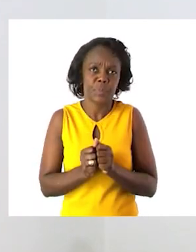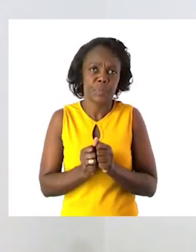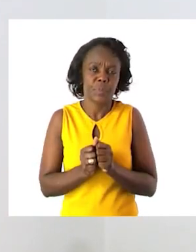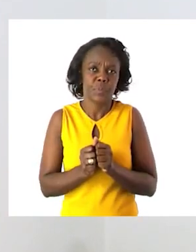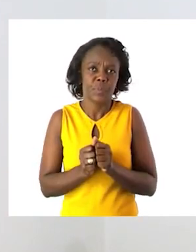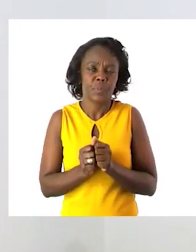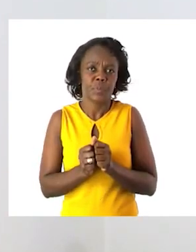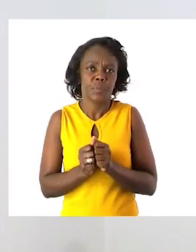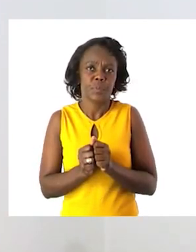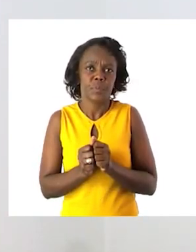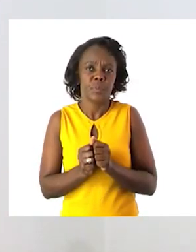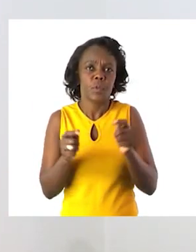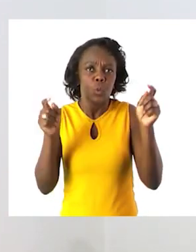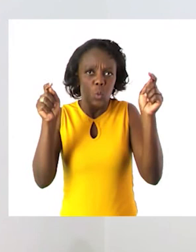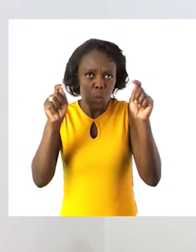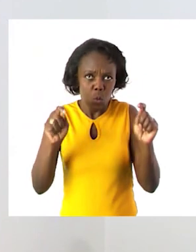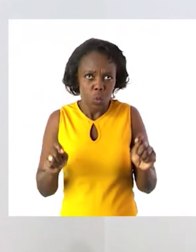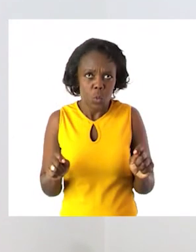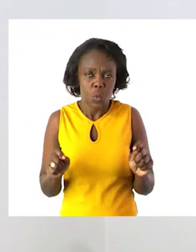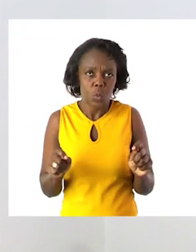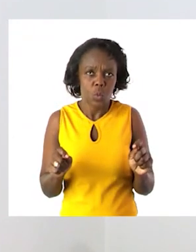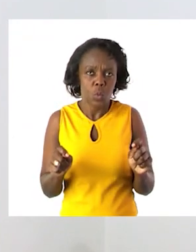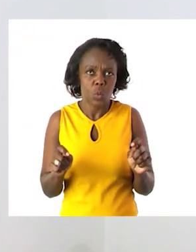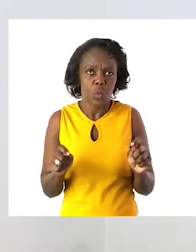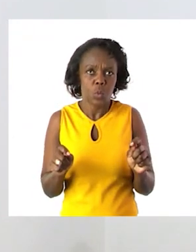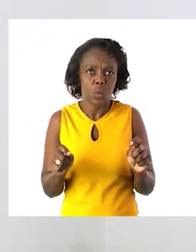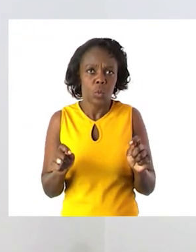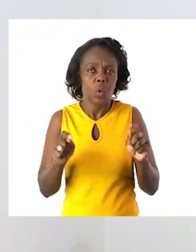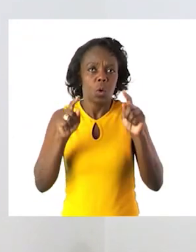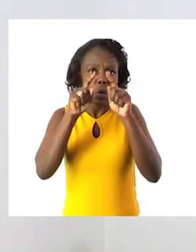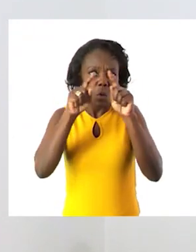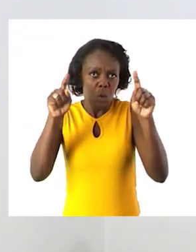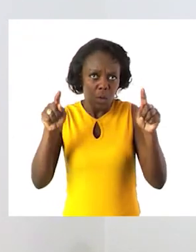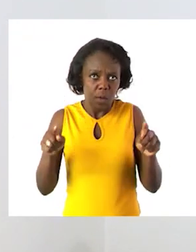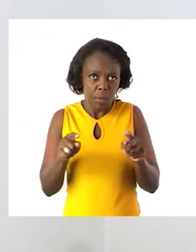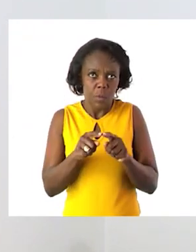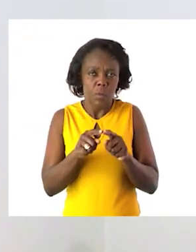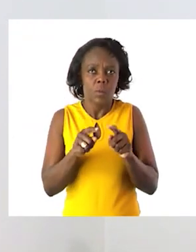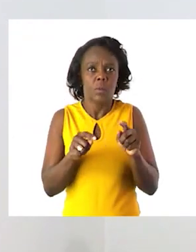done the shapes. We have only done 3 shapes: the circle, the